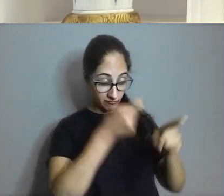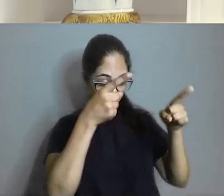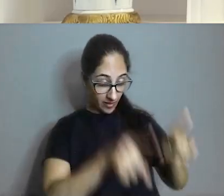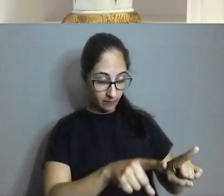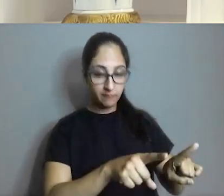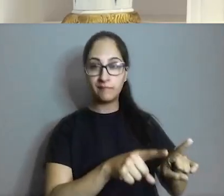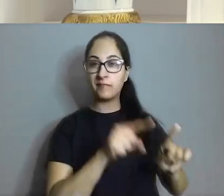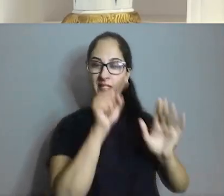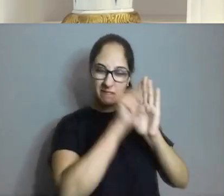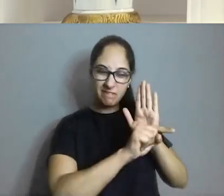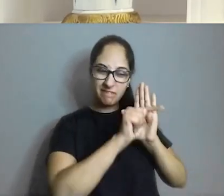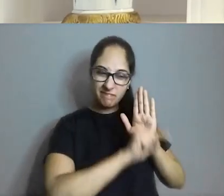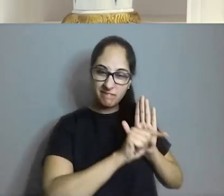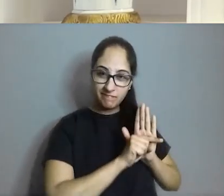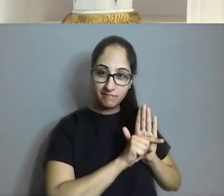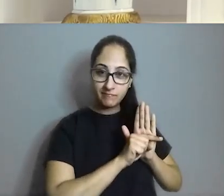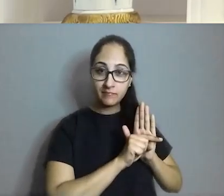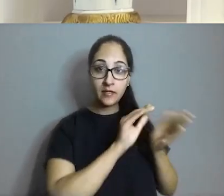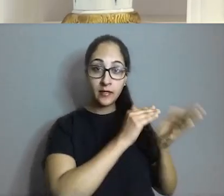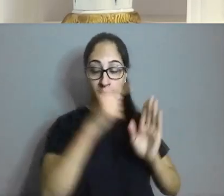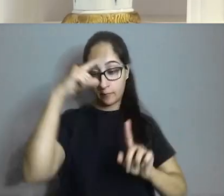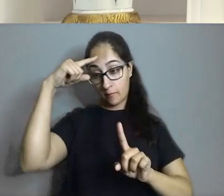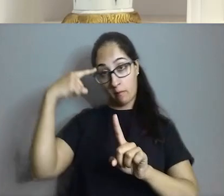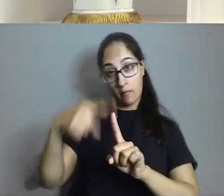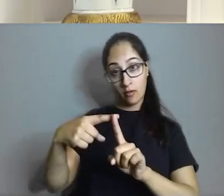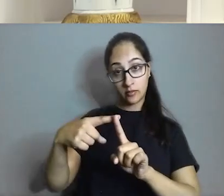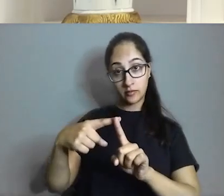the opportunity in every difficulty."